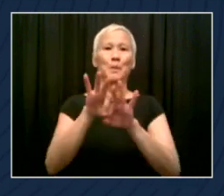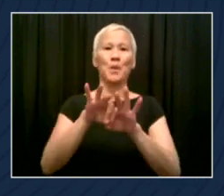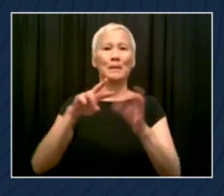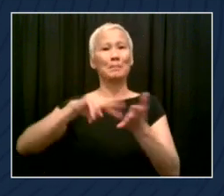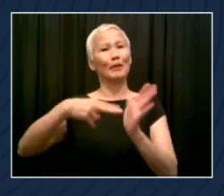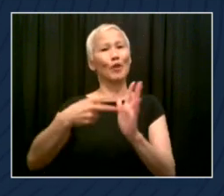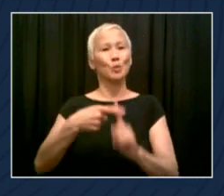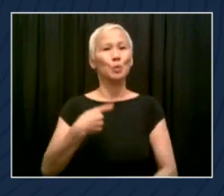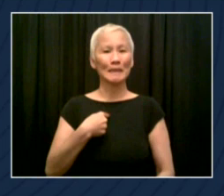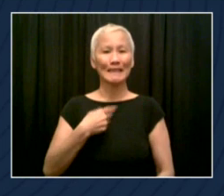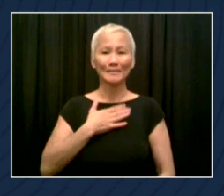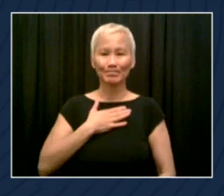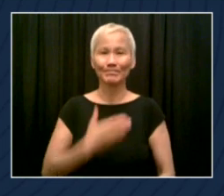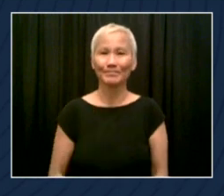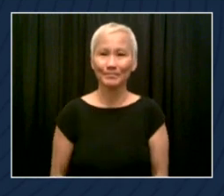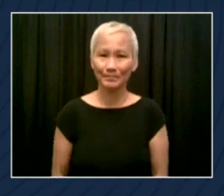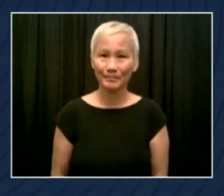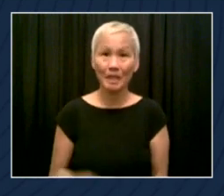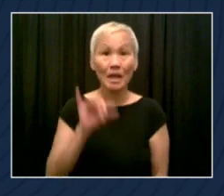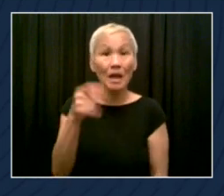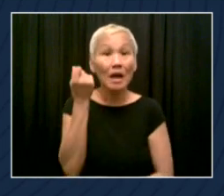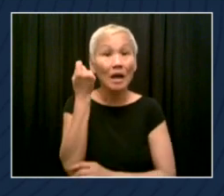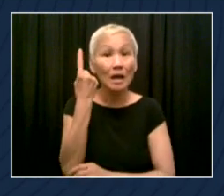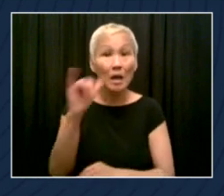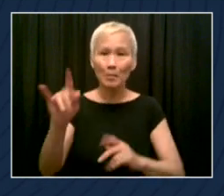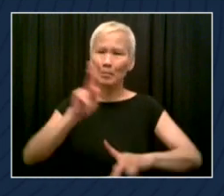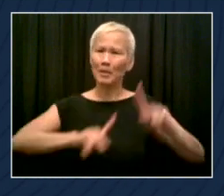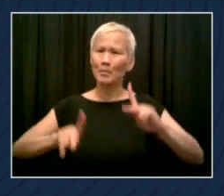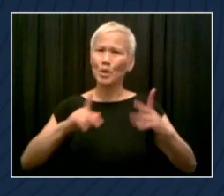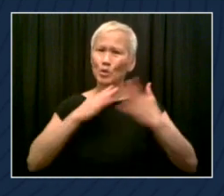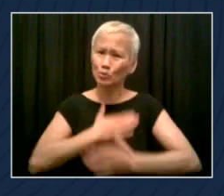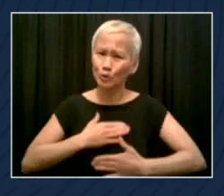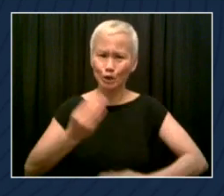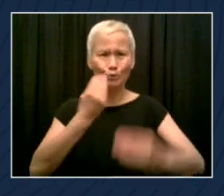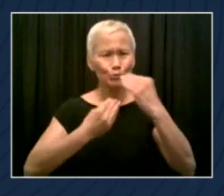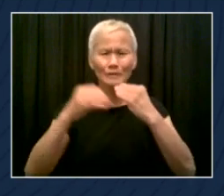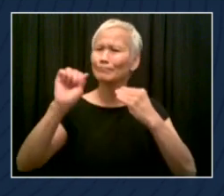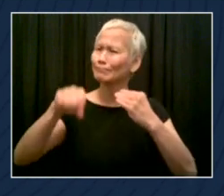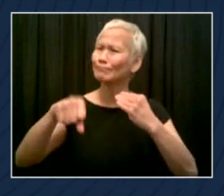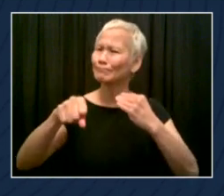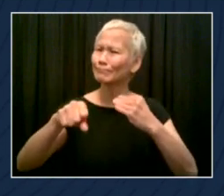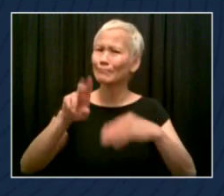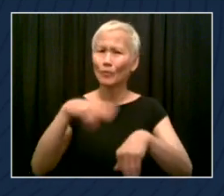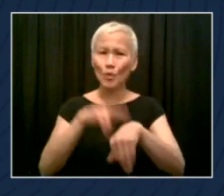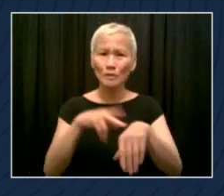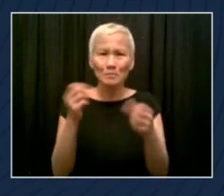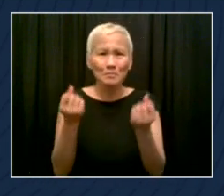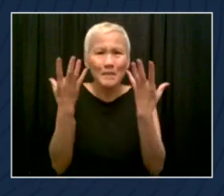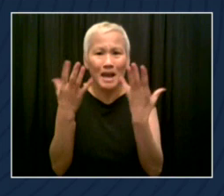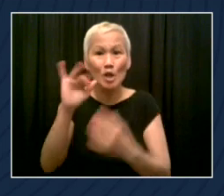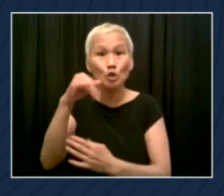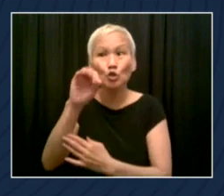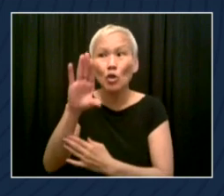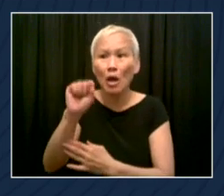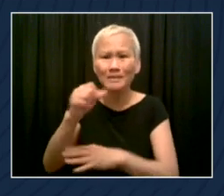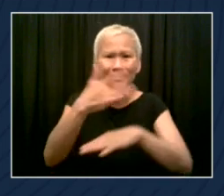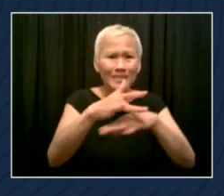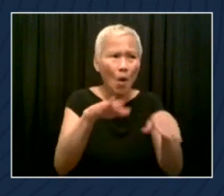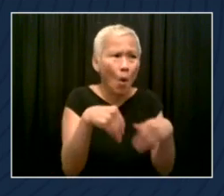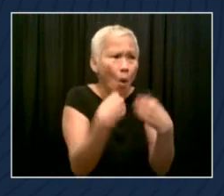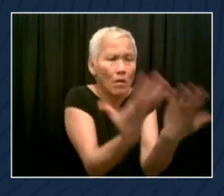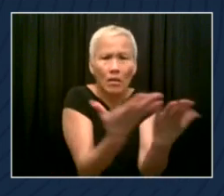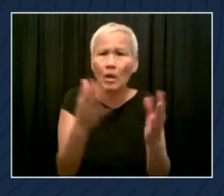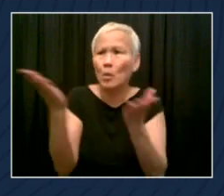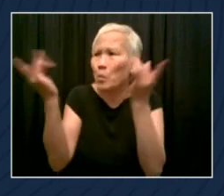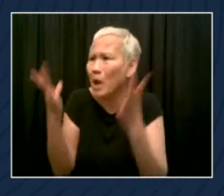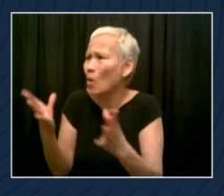business, economics here in the city as well. And for all those businesses that were struggling over the last year, we did as much as we really could to